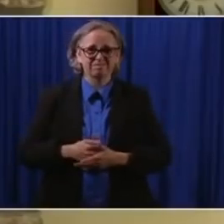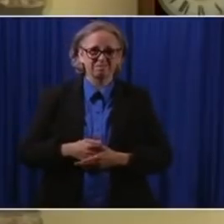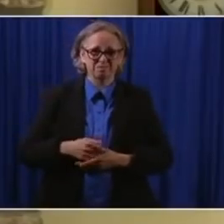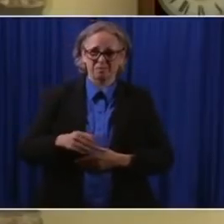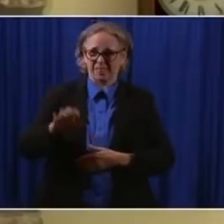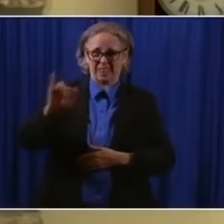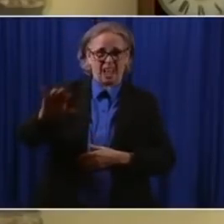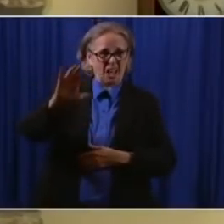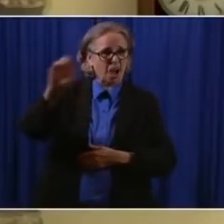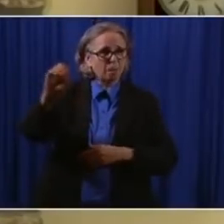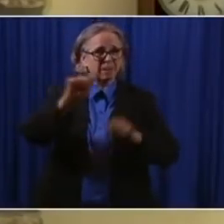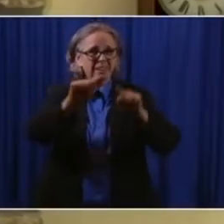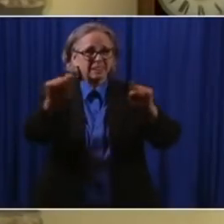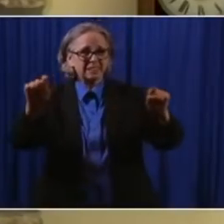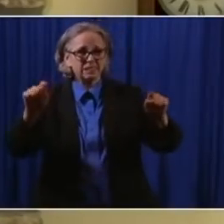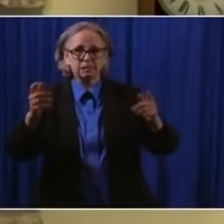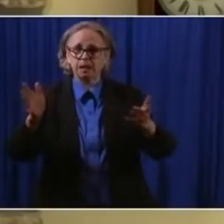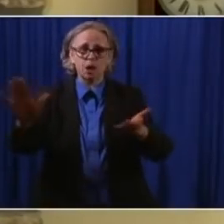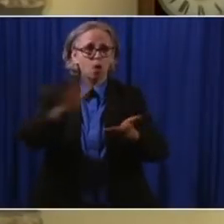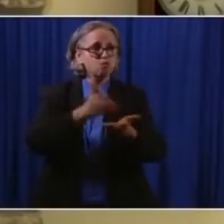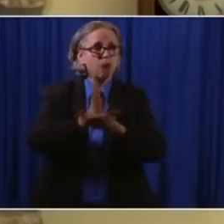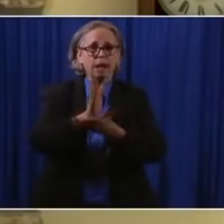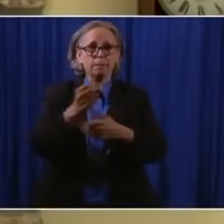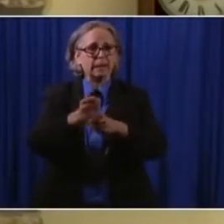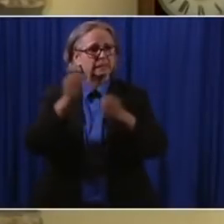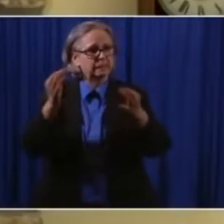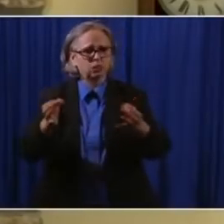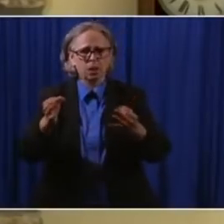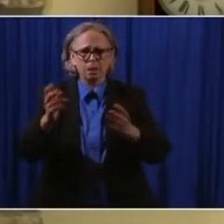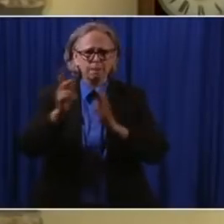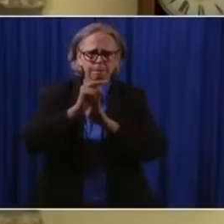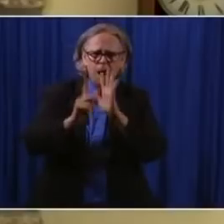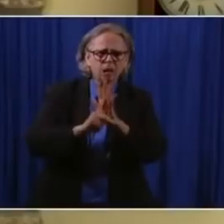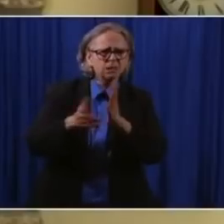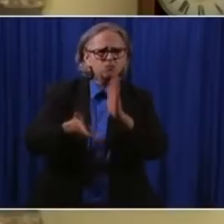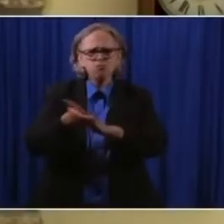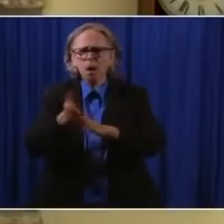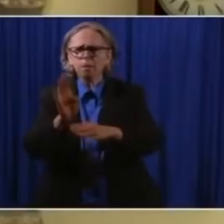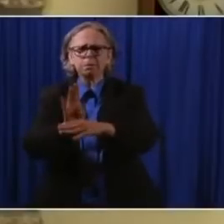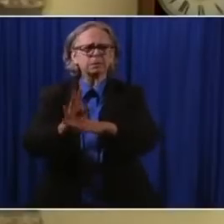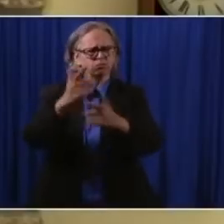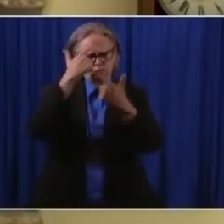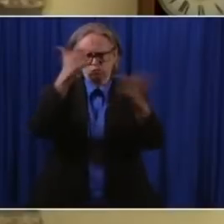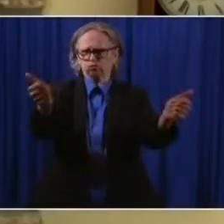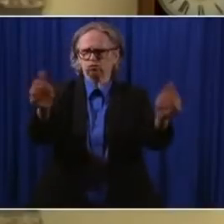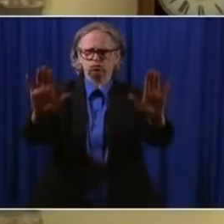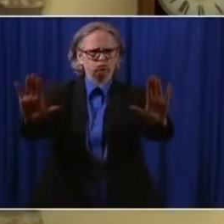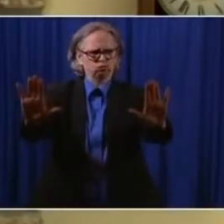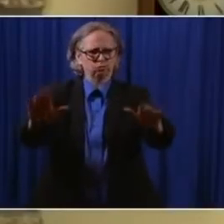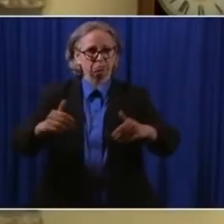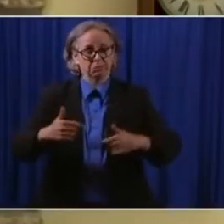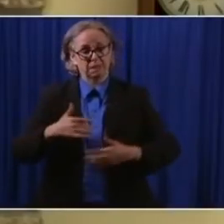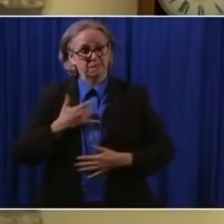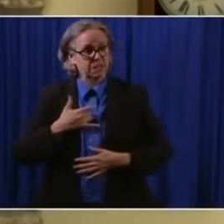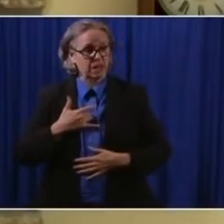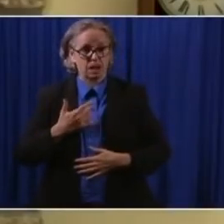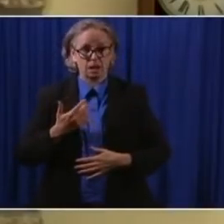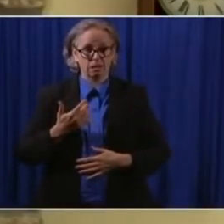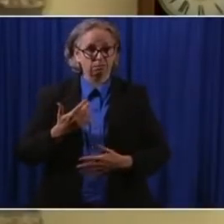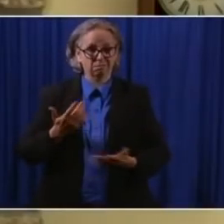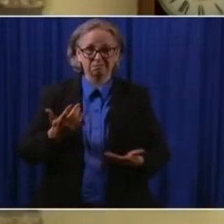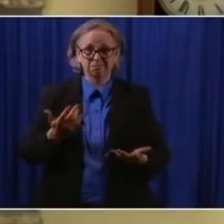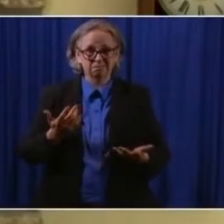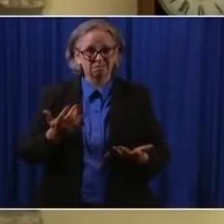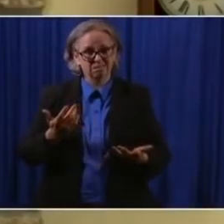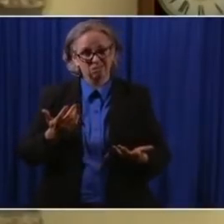run it, I think it's always better if people have the ability to express themselves, as